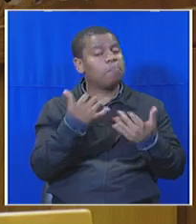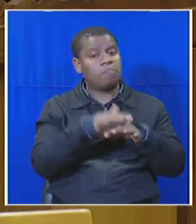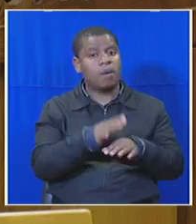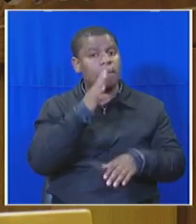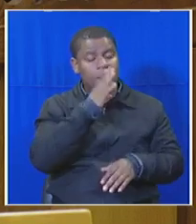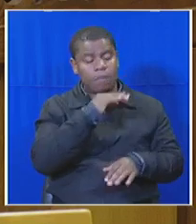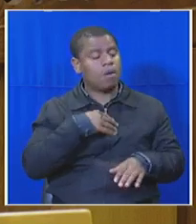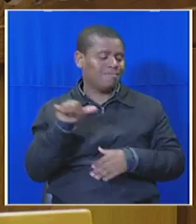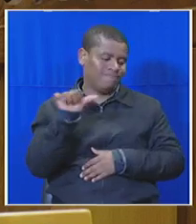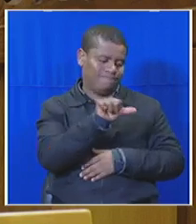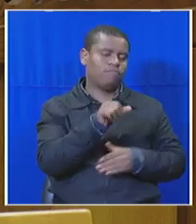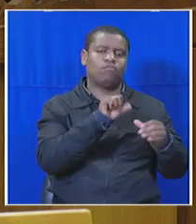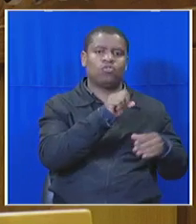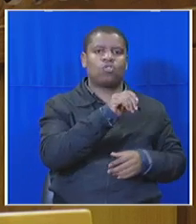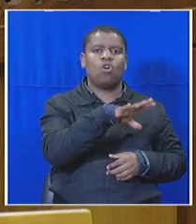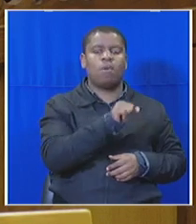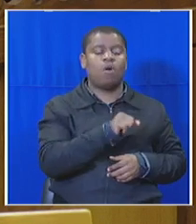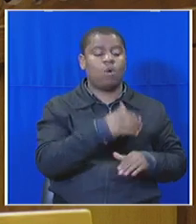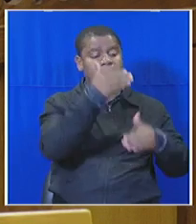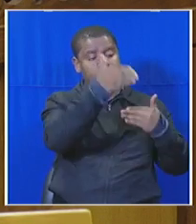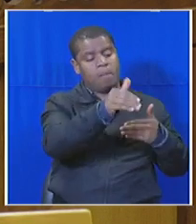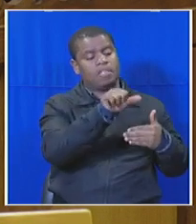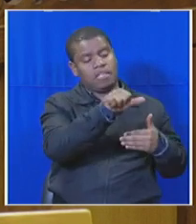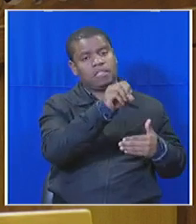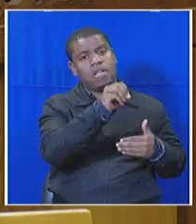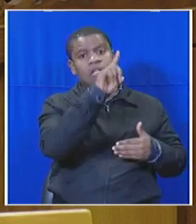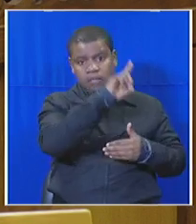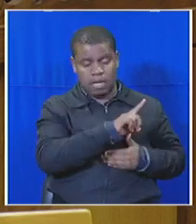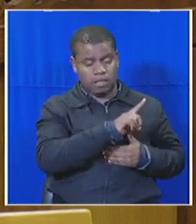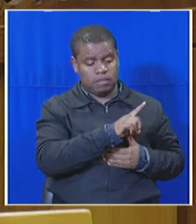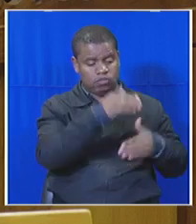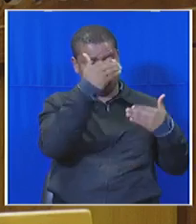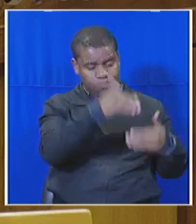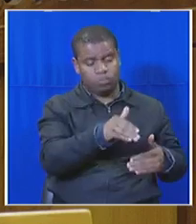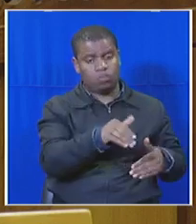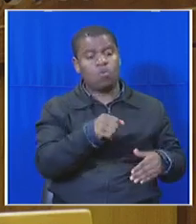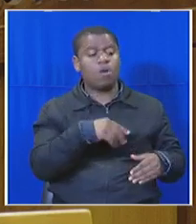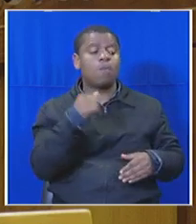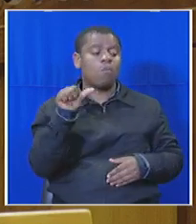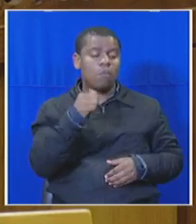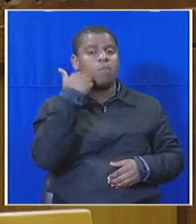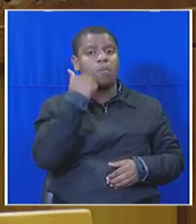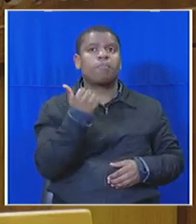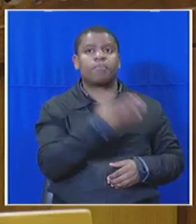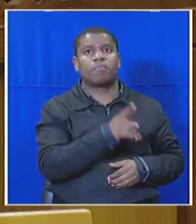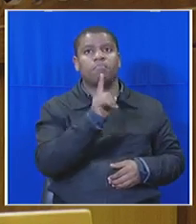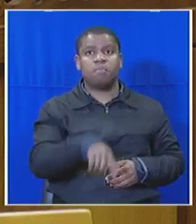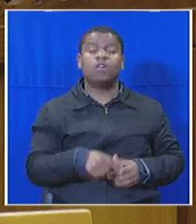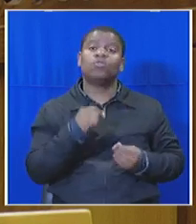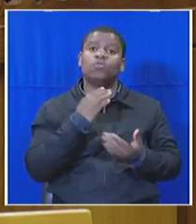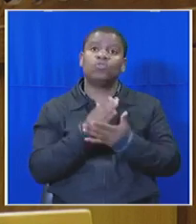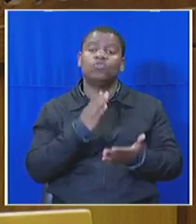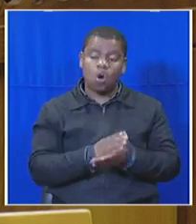back to SCOPA. We have put a 60-day limit on that, and we want that report and the progress report so that we can be able to hold